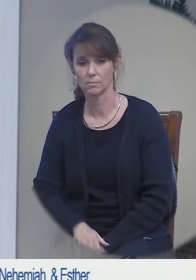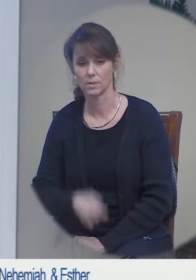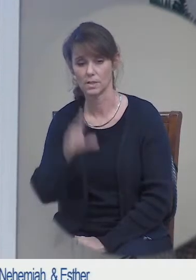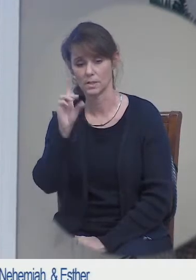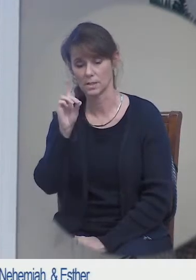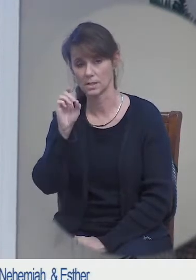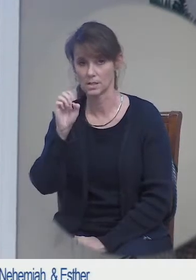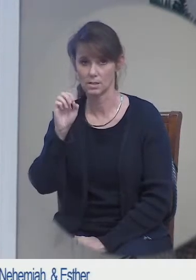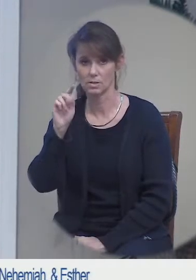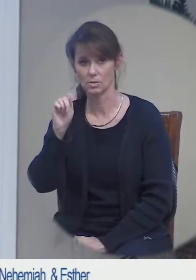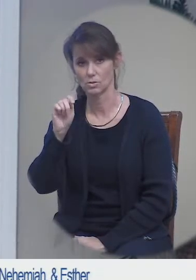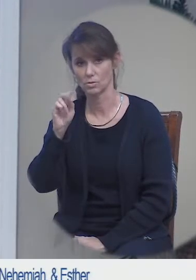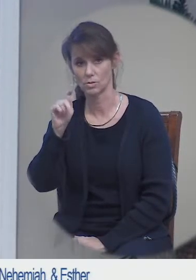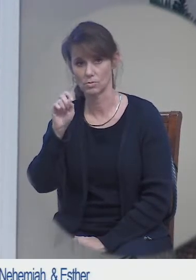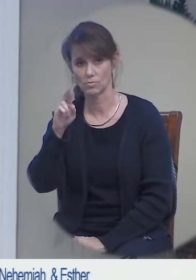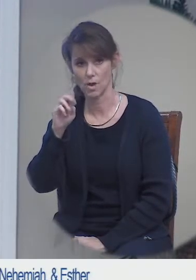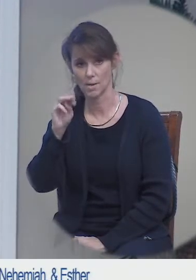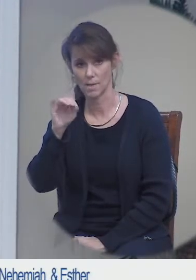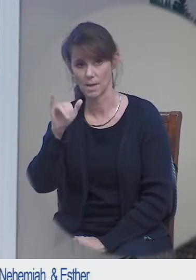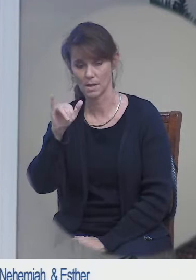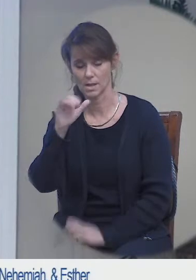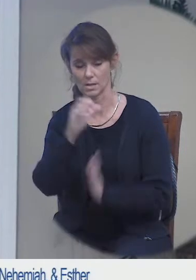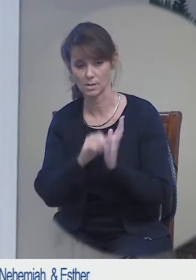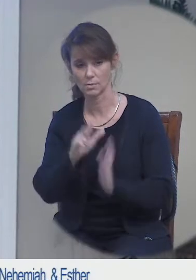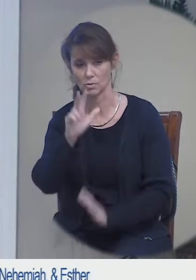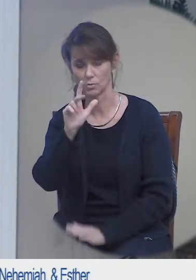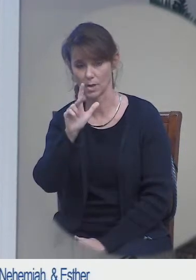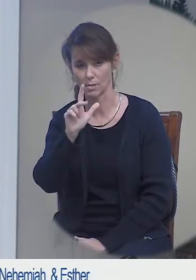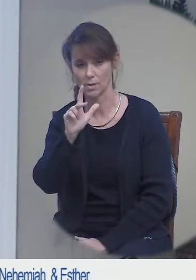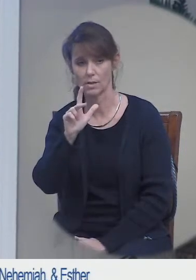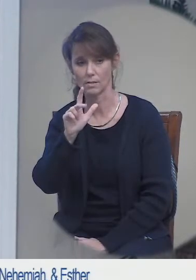Deuteronomy chapter 23, and look at verses 19 through 20.